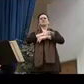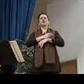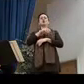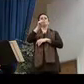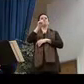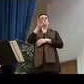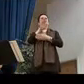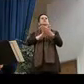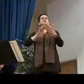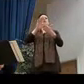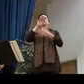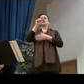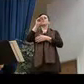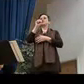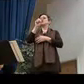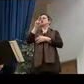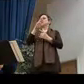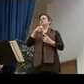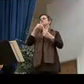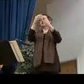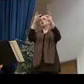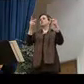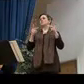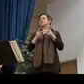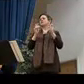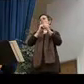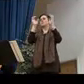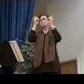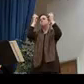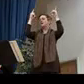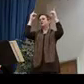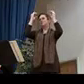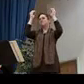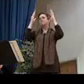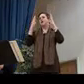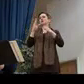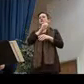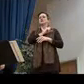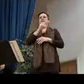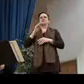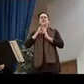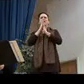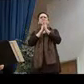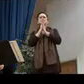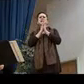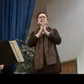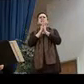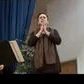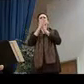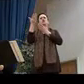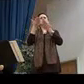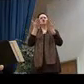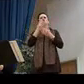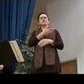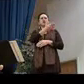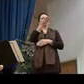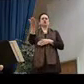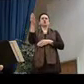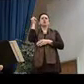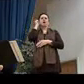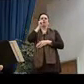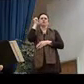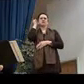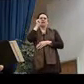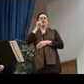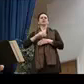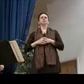place with amazing faculty and staff dedicated to serving you every day. I would like to take a